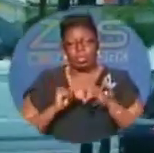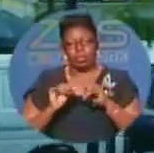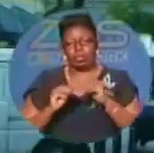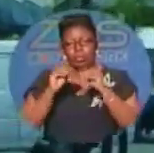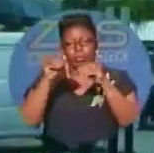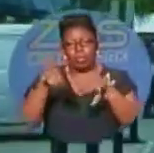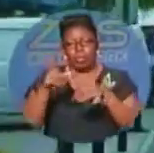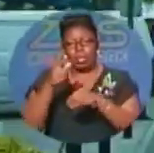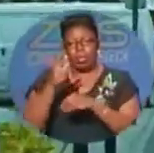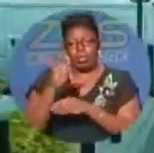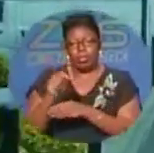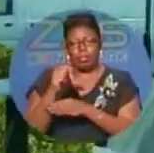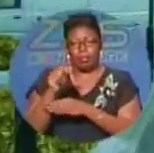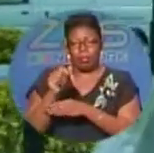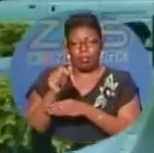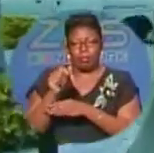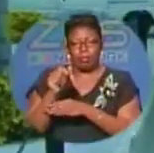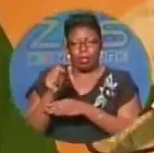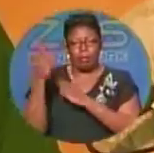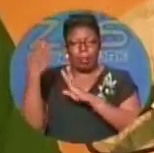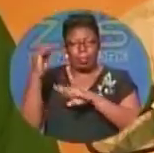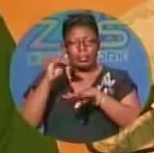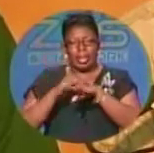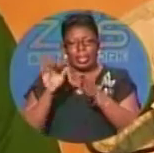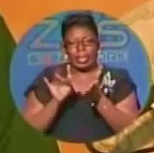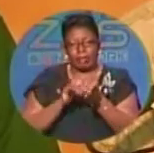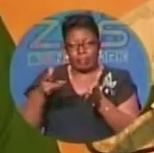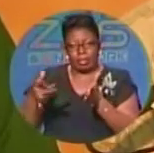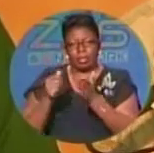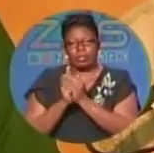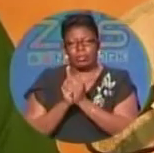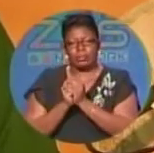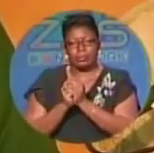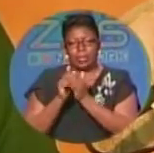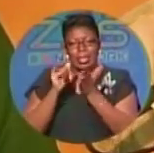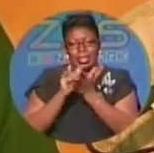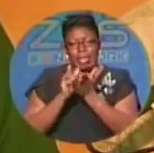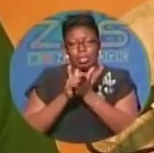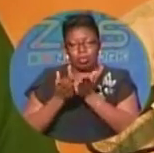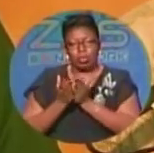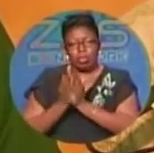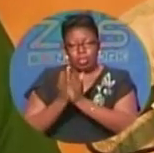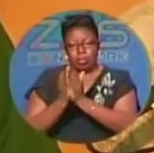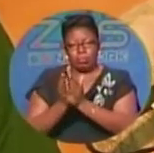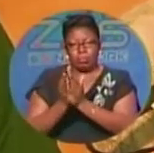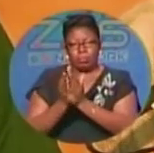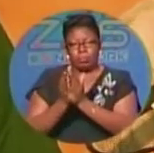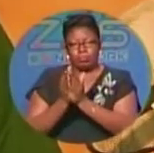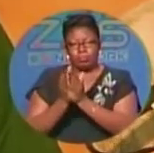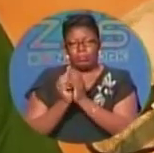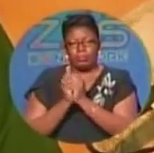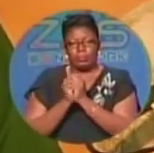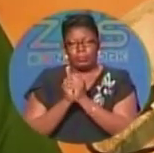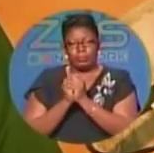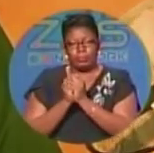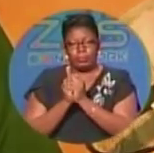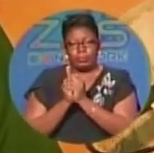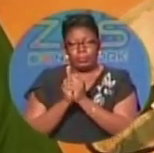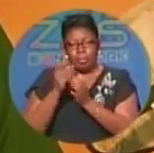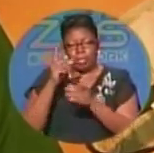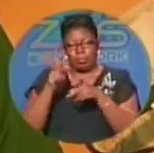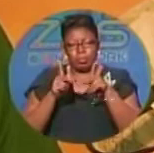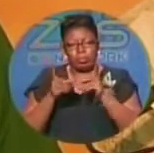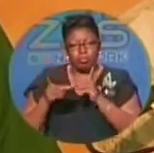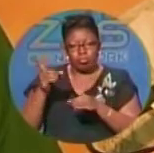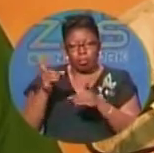an advantage. That's the cruise ship's trick, by the way. People drive to the port nowadays, get on board the ship, and as far